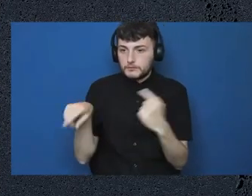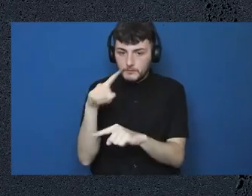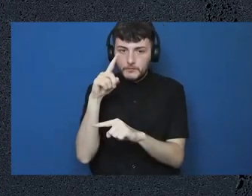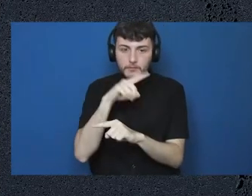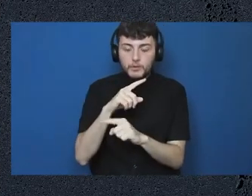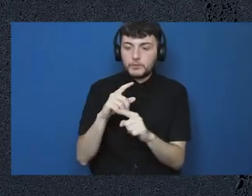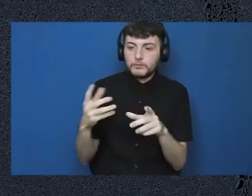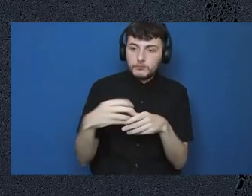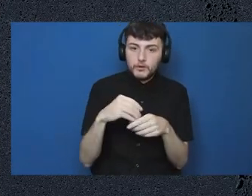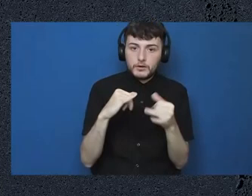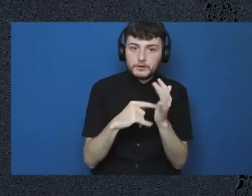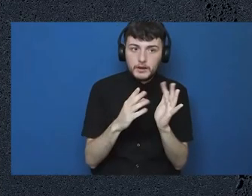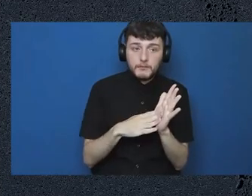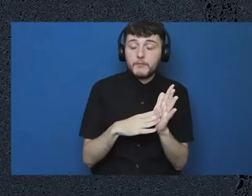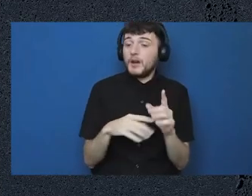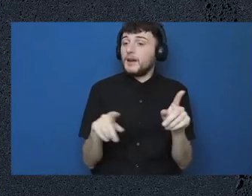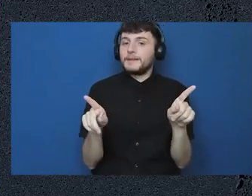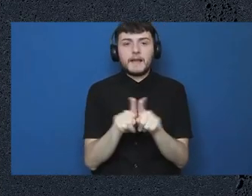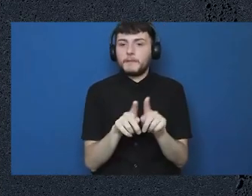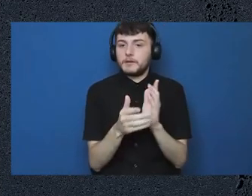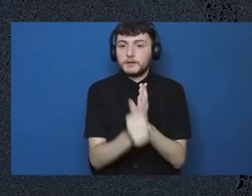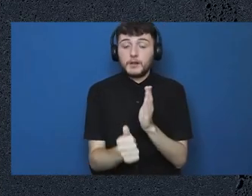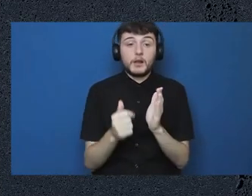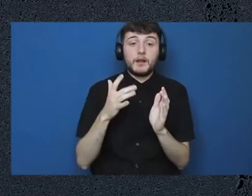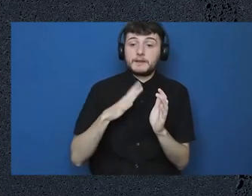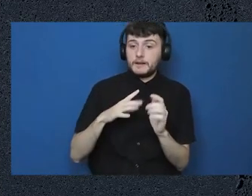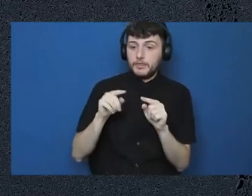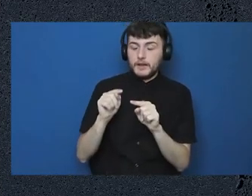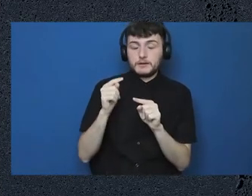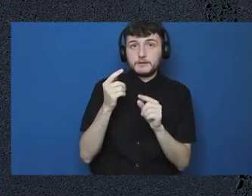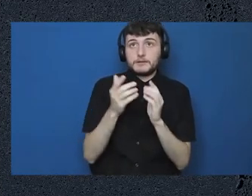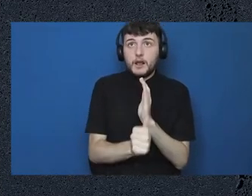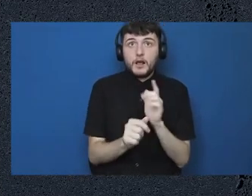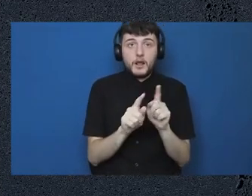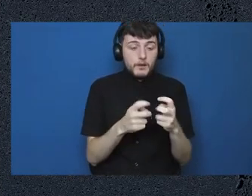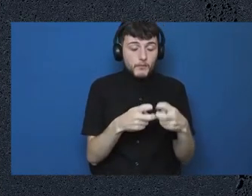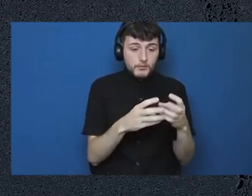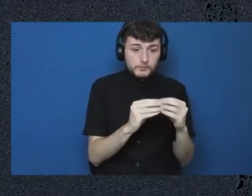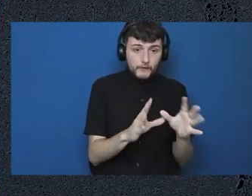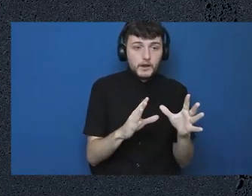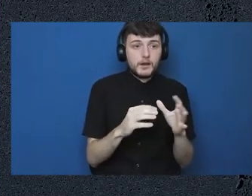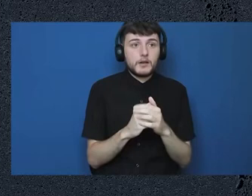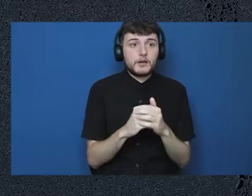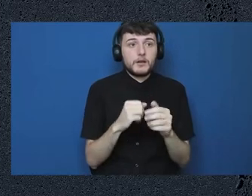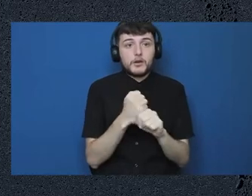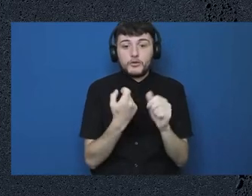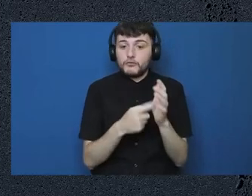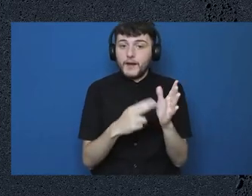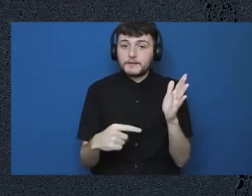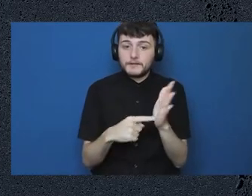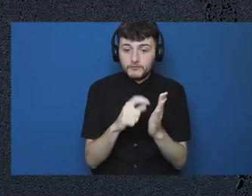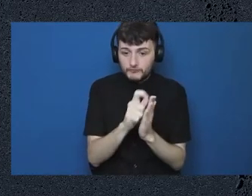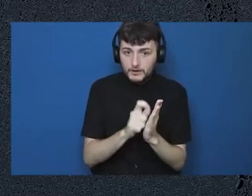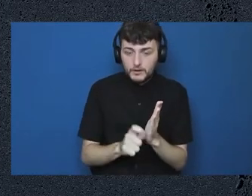I bring all that critical thinking, problem solving, creativity, grant writing. There's so much grant